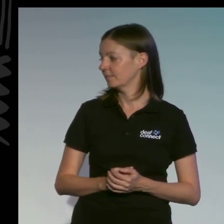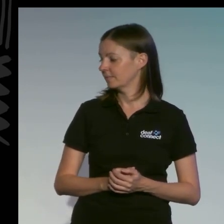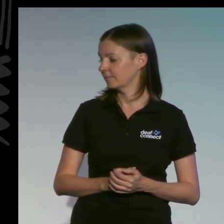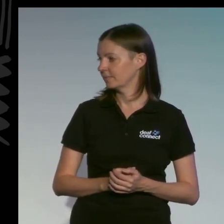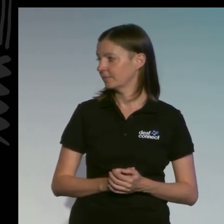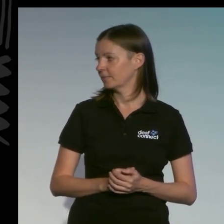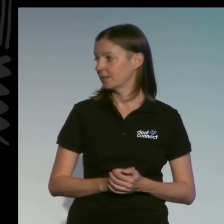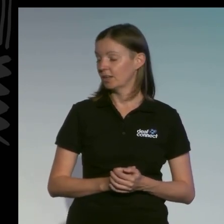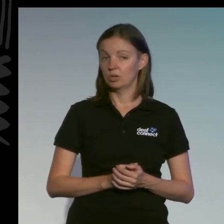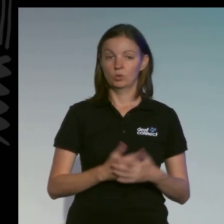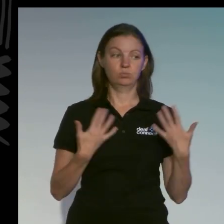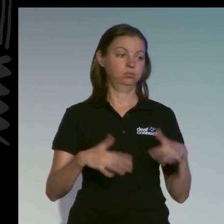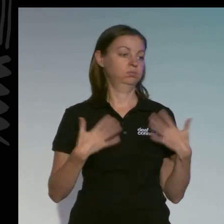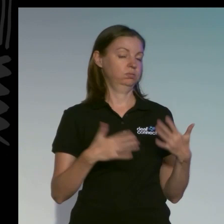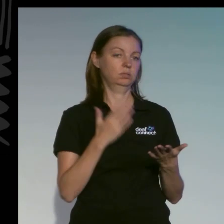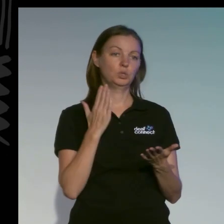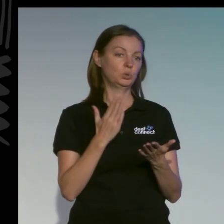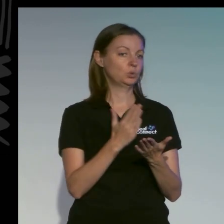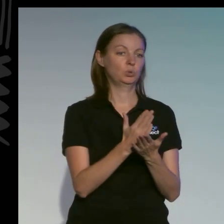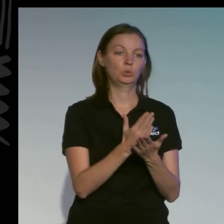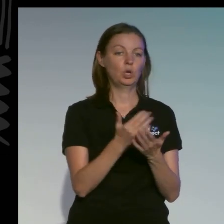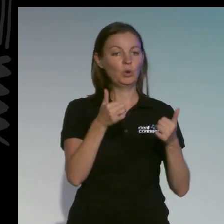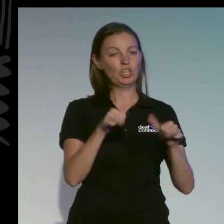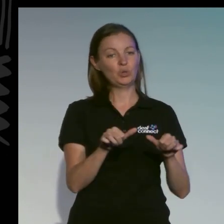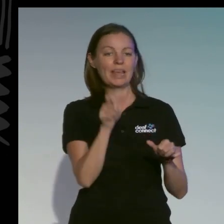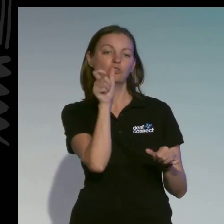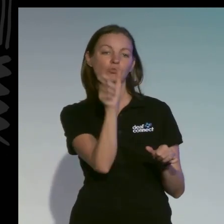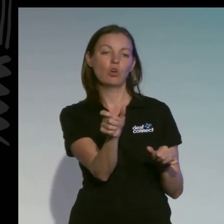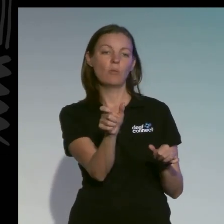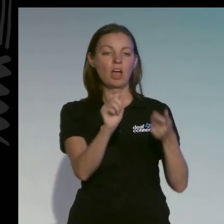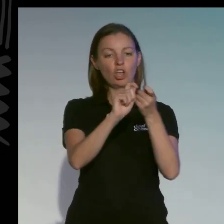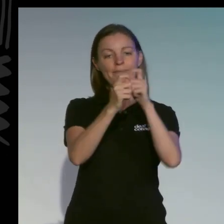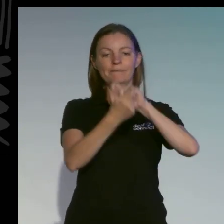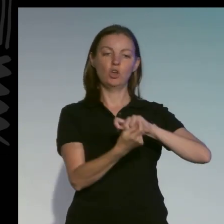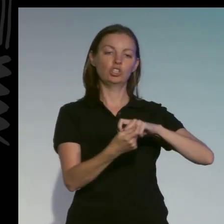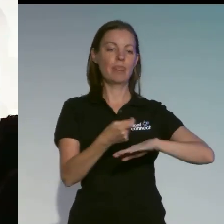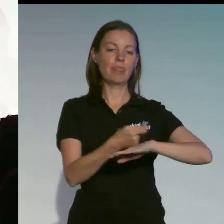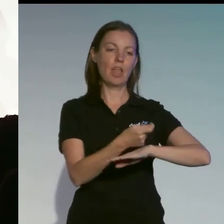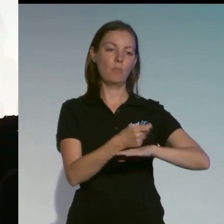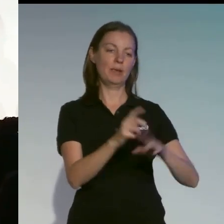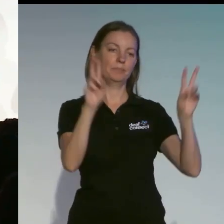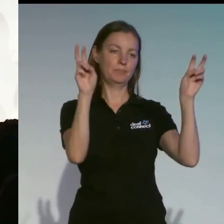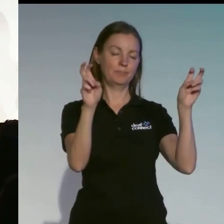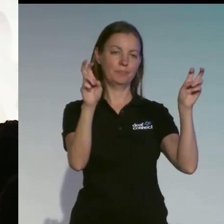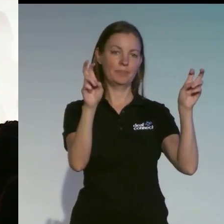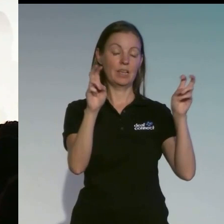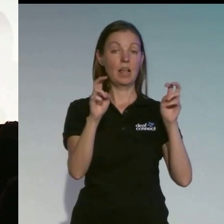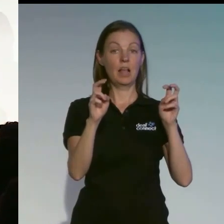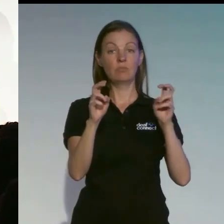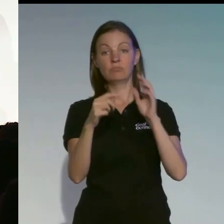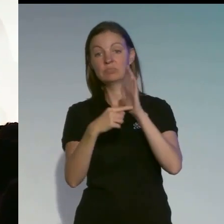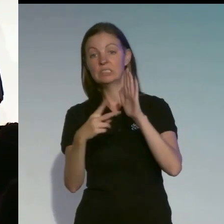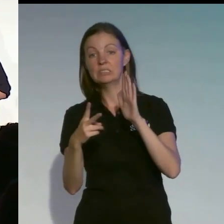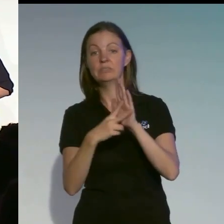It's so true, isn't it, that actually we use this term conversion therapy, which has been, to be honest, it's been taken by the media, and at least there